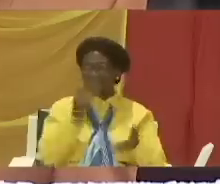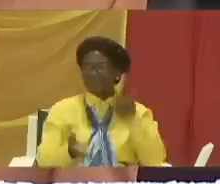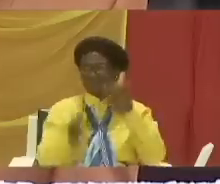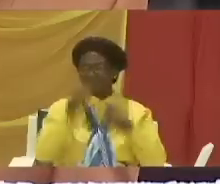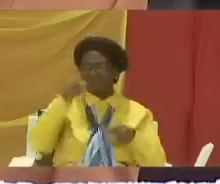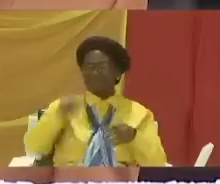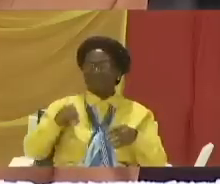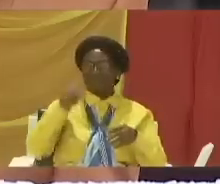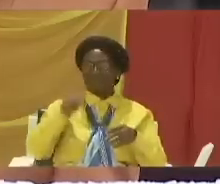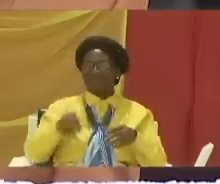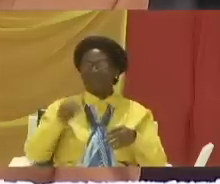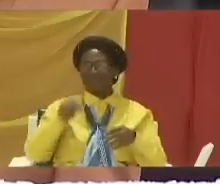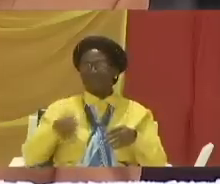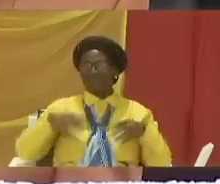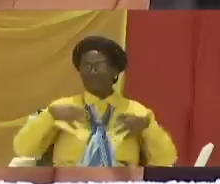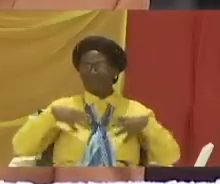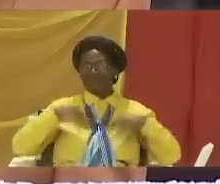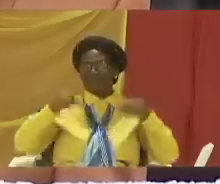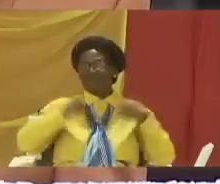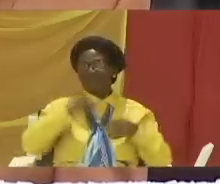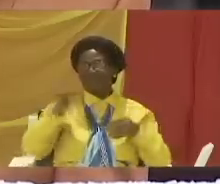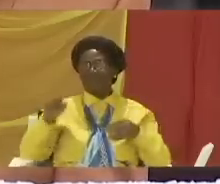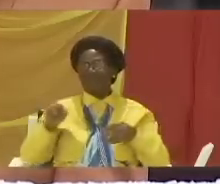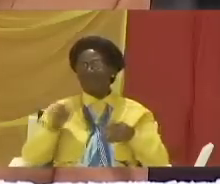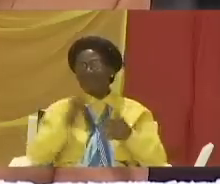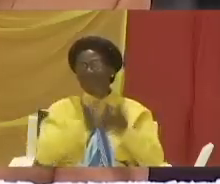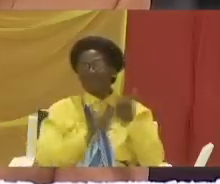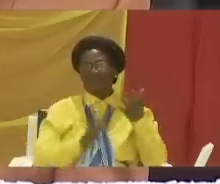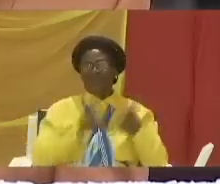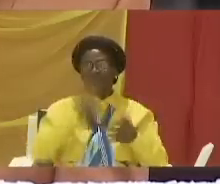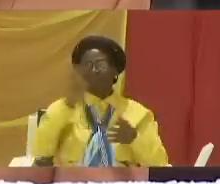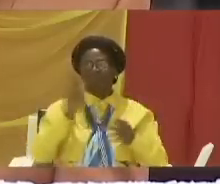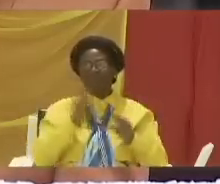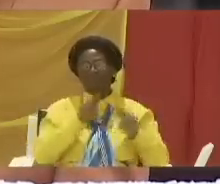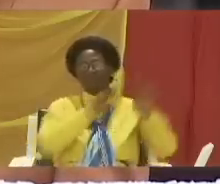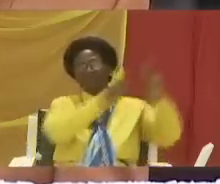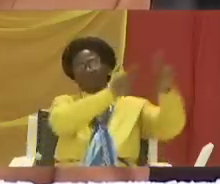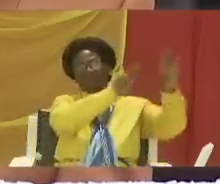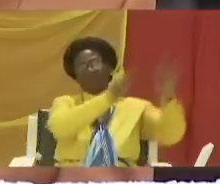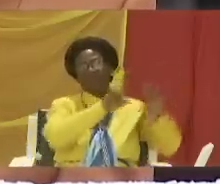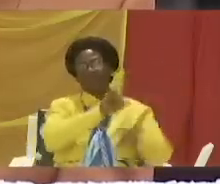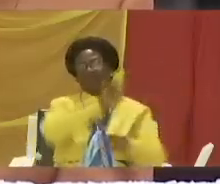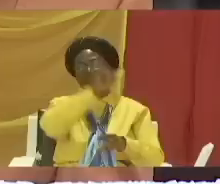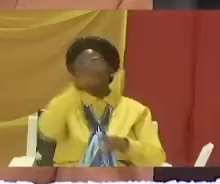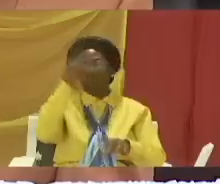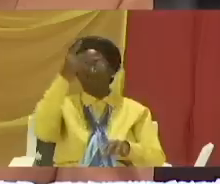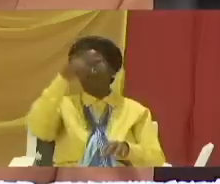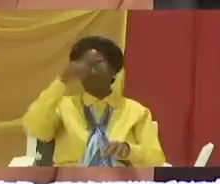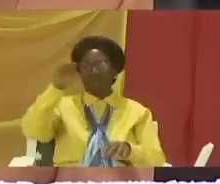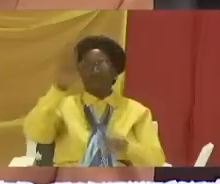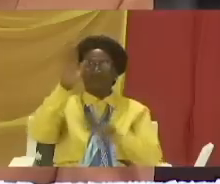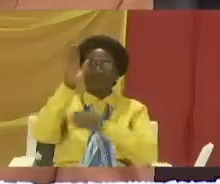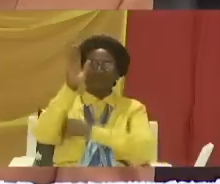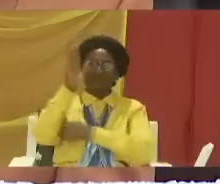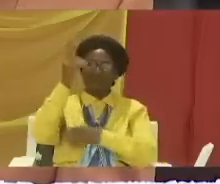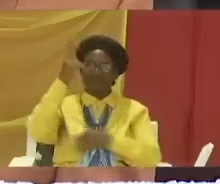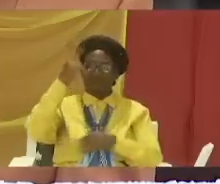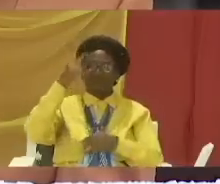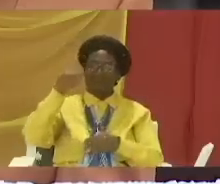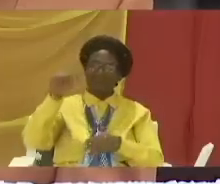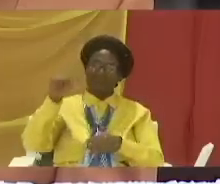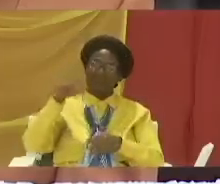Some are looking to God for the activation of the covenant